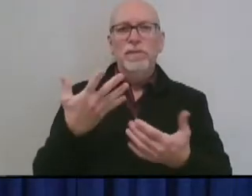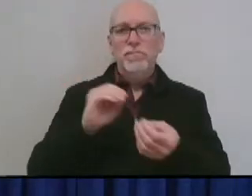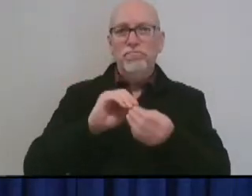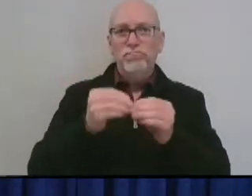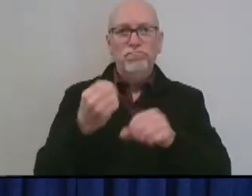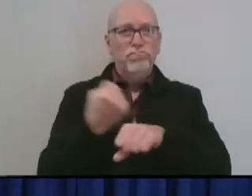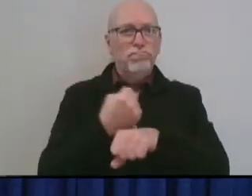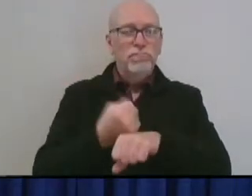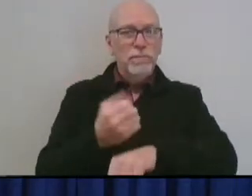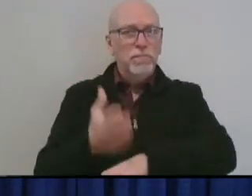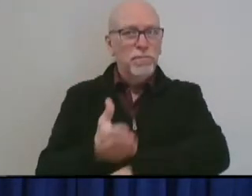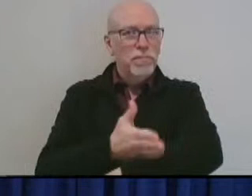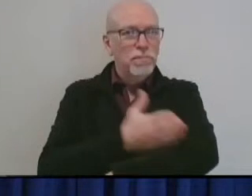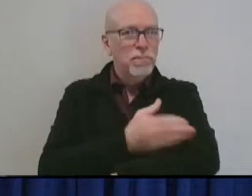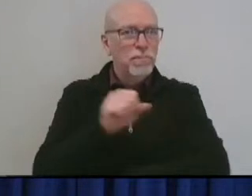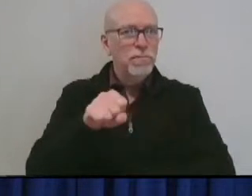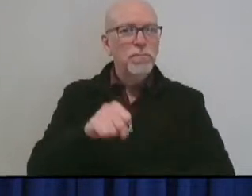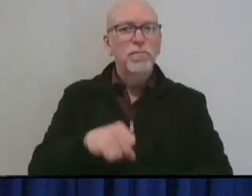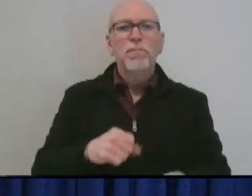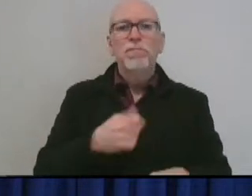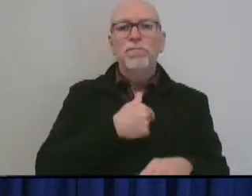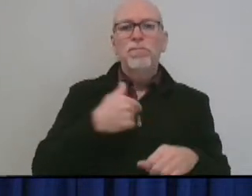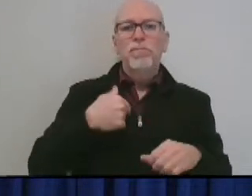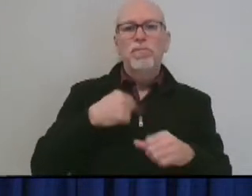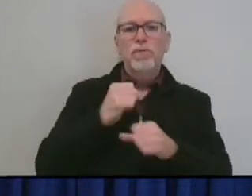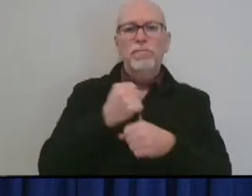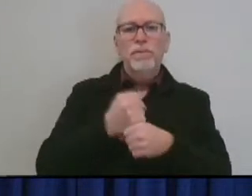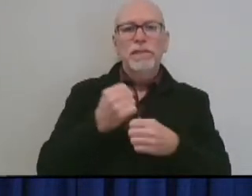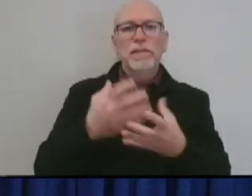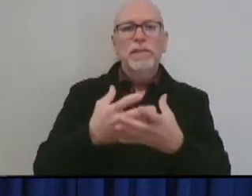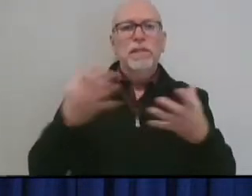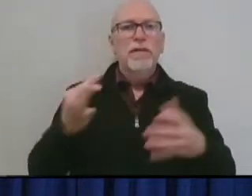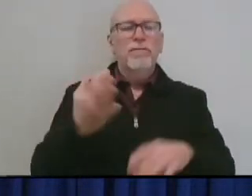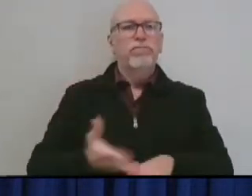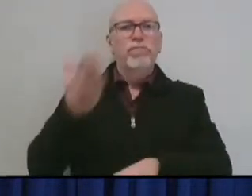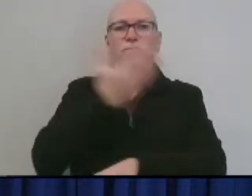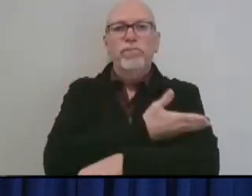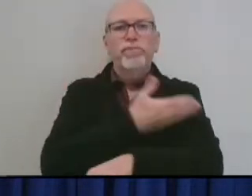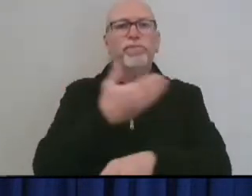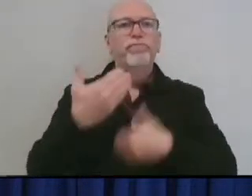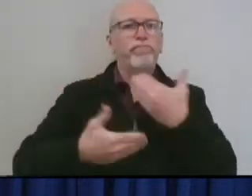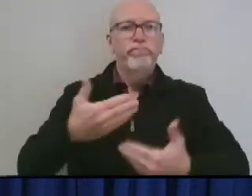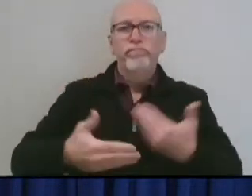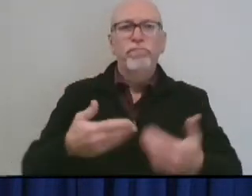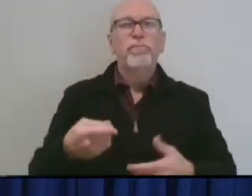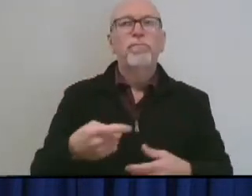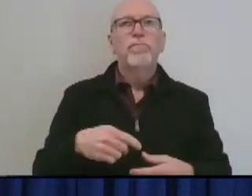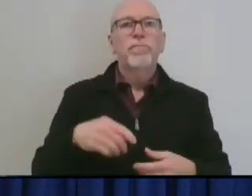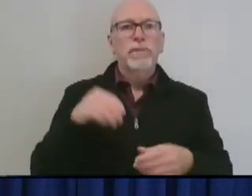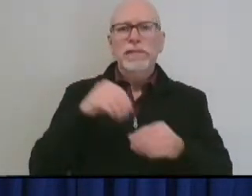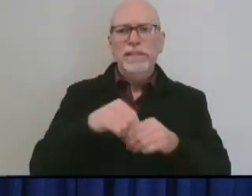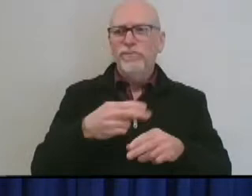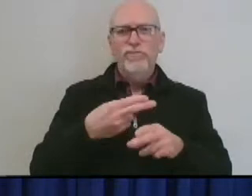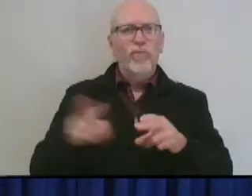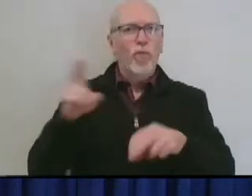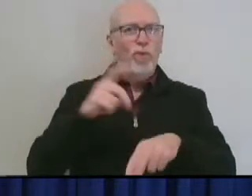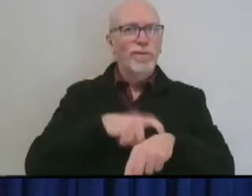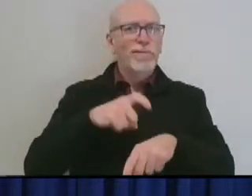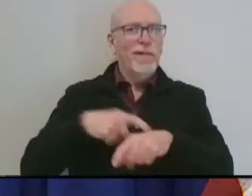have made remarkable progress in relatively a short period of